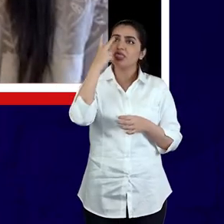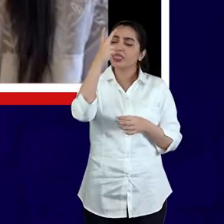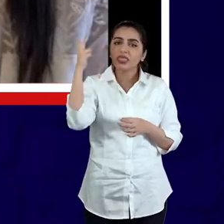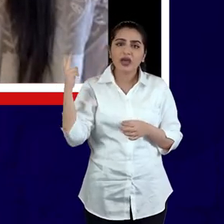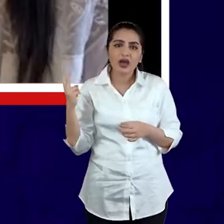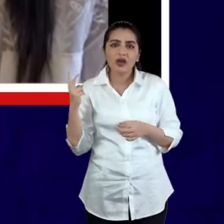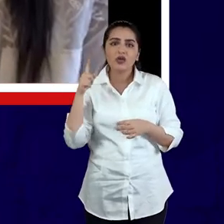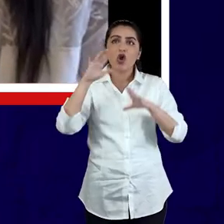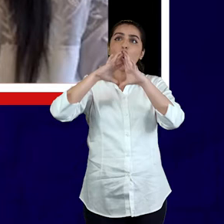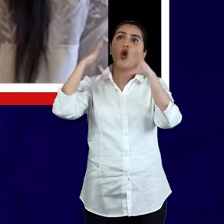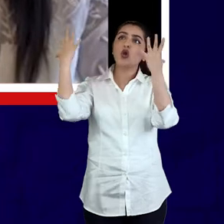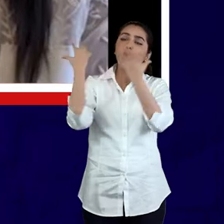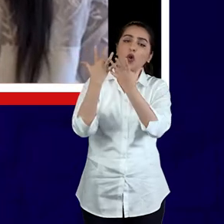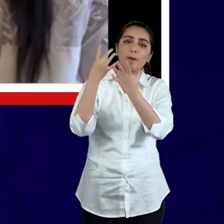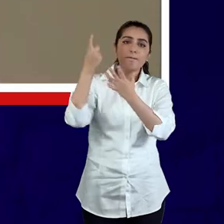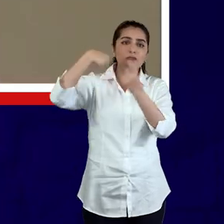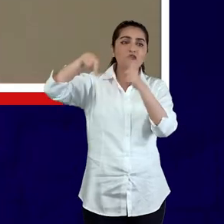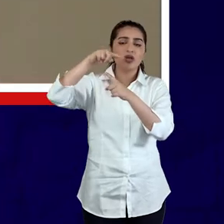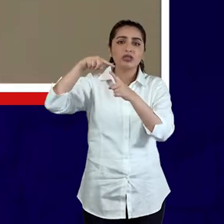as much as it is for the global South.